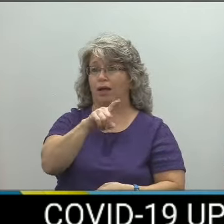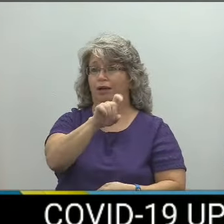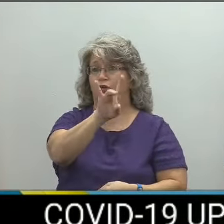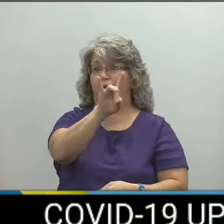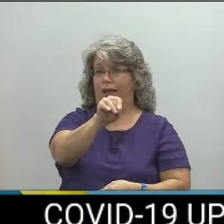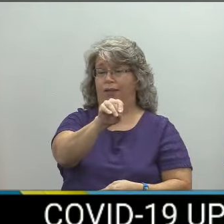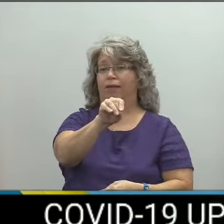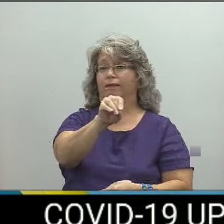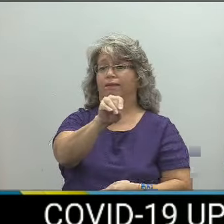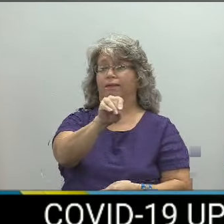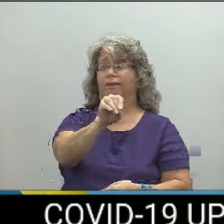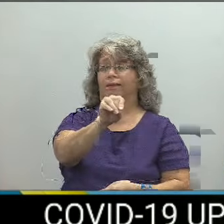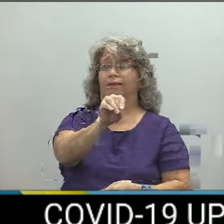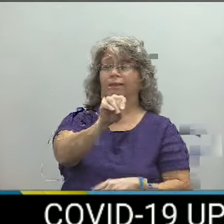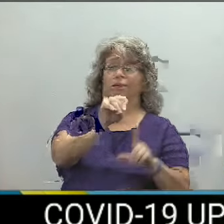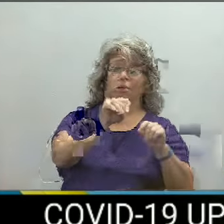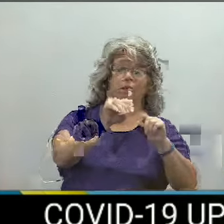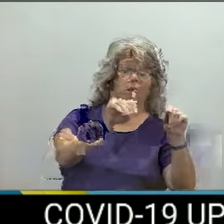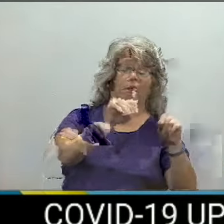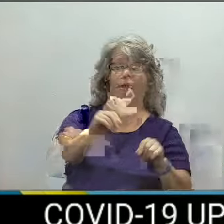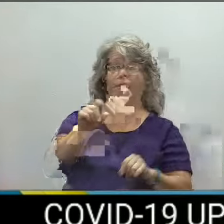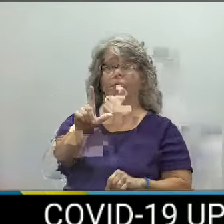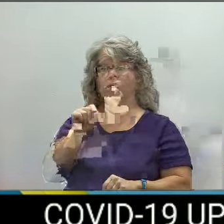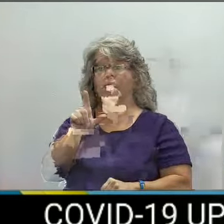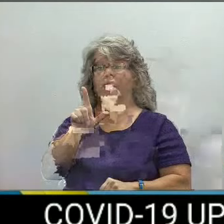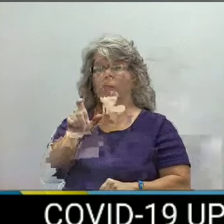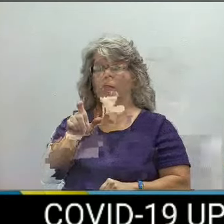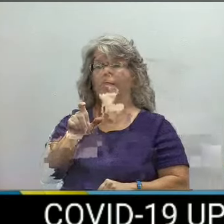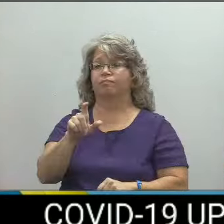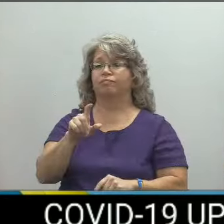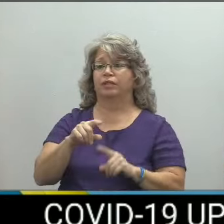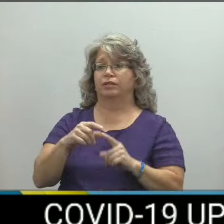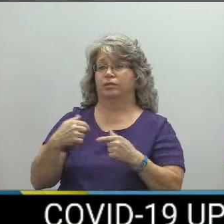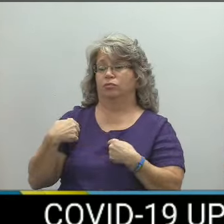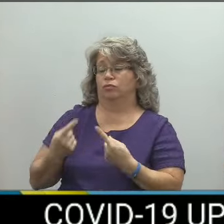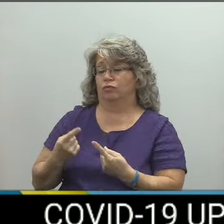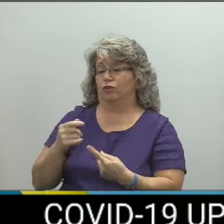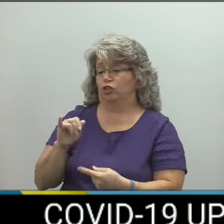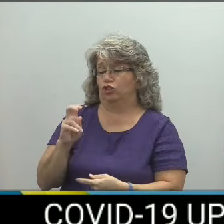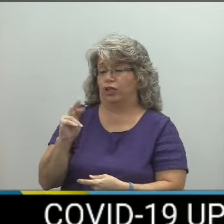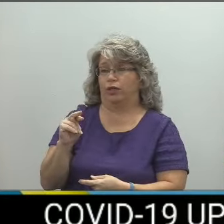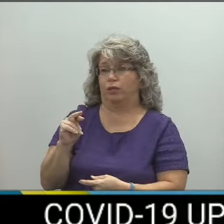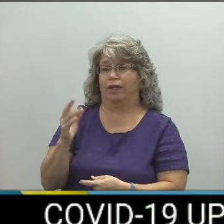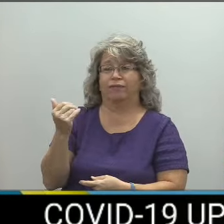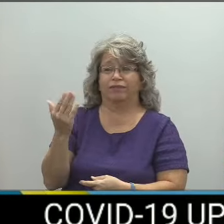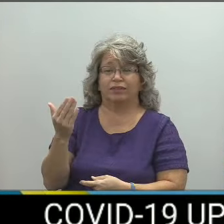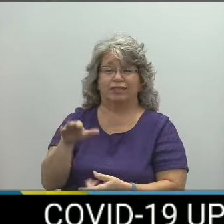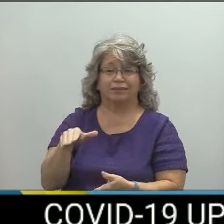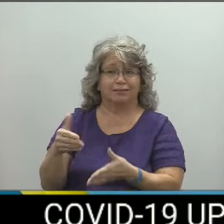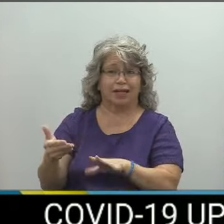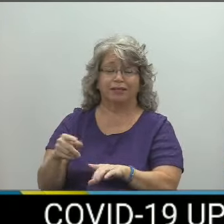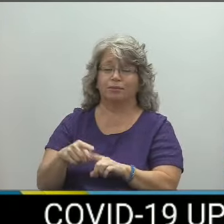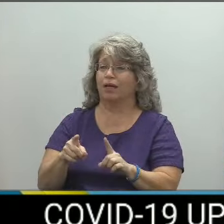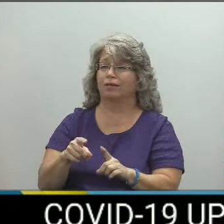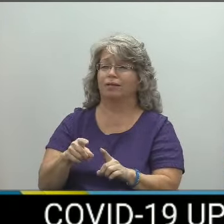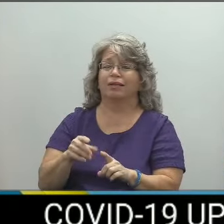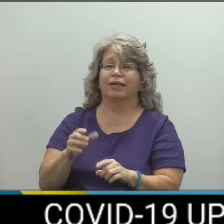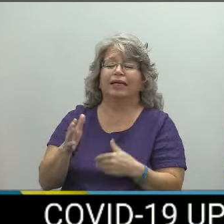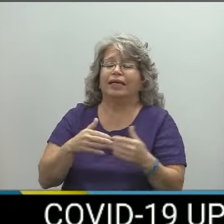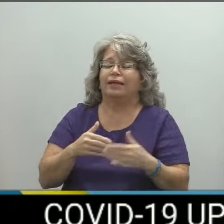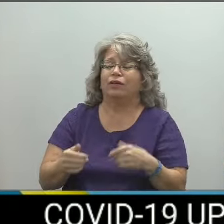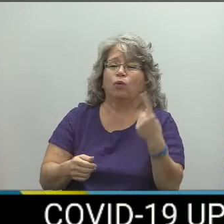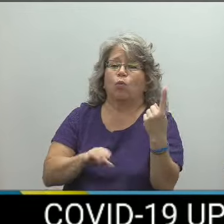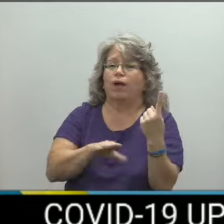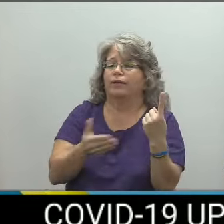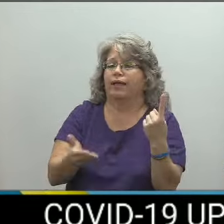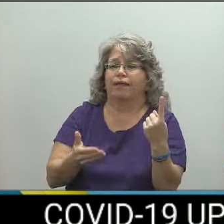was the number of. So in January so far, we've had 15 deaths, but we all know that 1 death is too many. And we had a